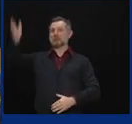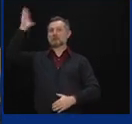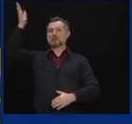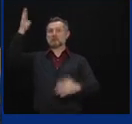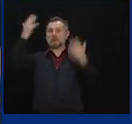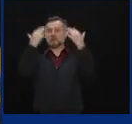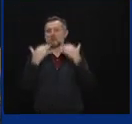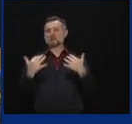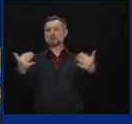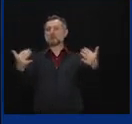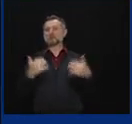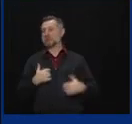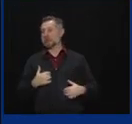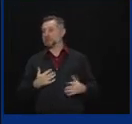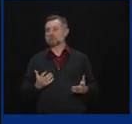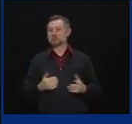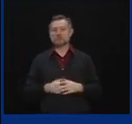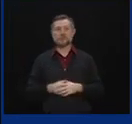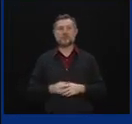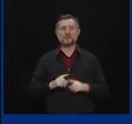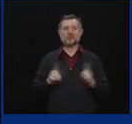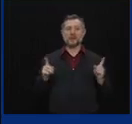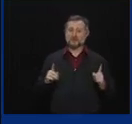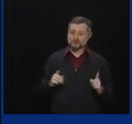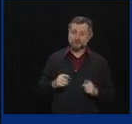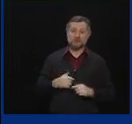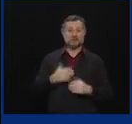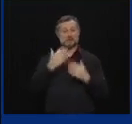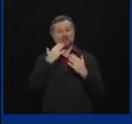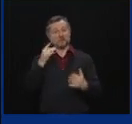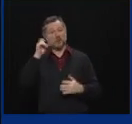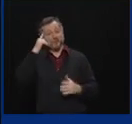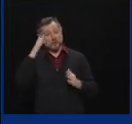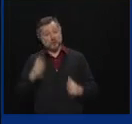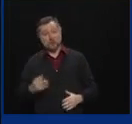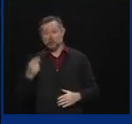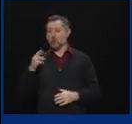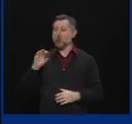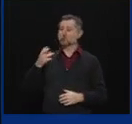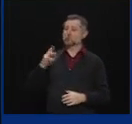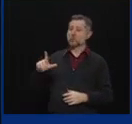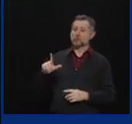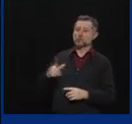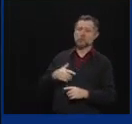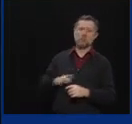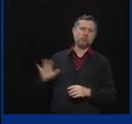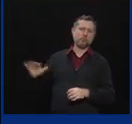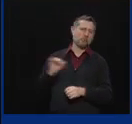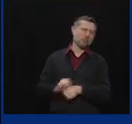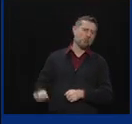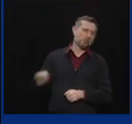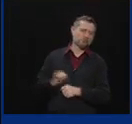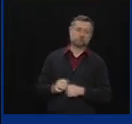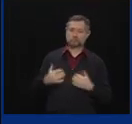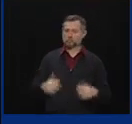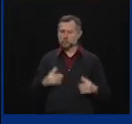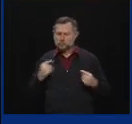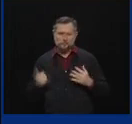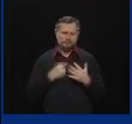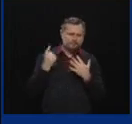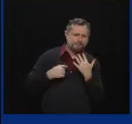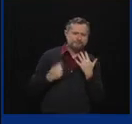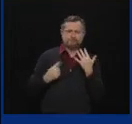but we want to thank Governor Hochul for all the work that she has been doing in keeping the task force